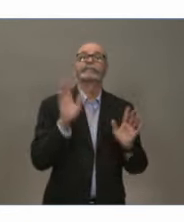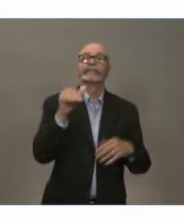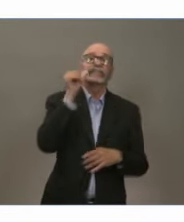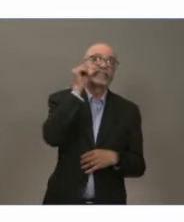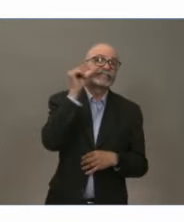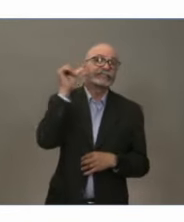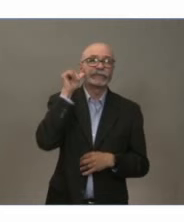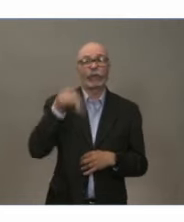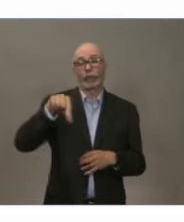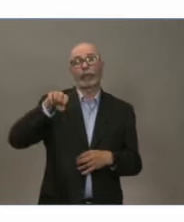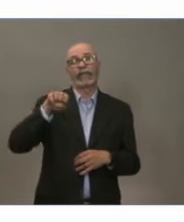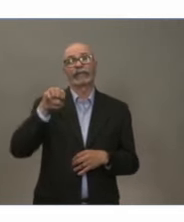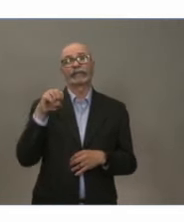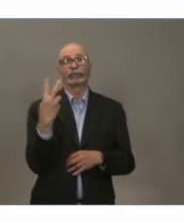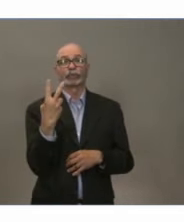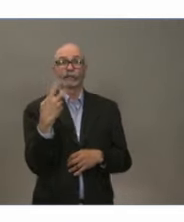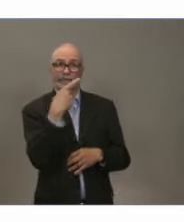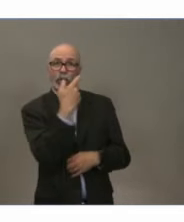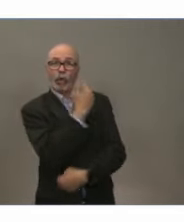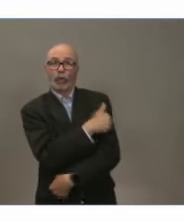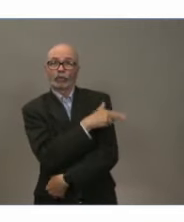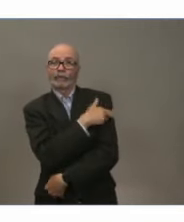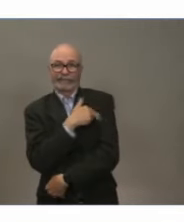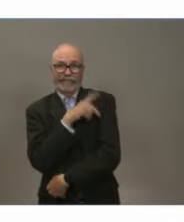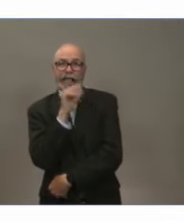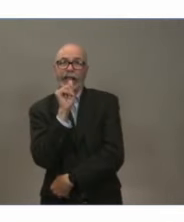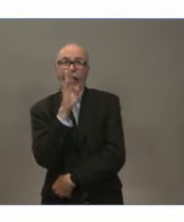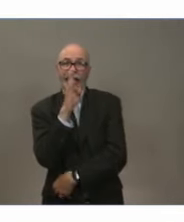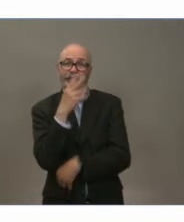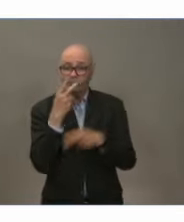a new milestone, processing